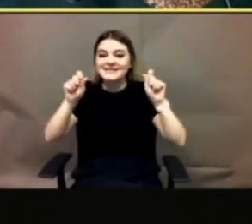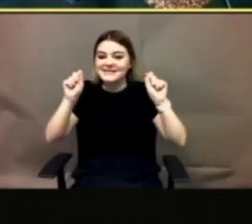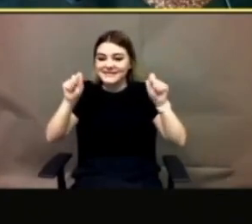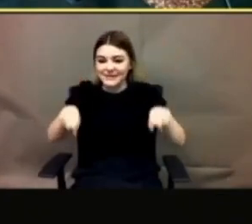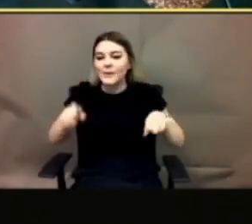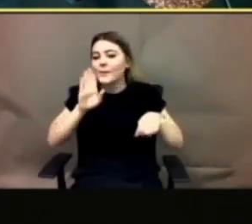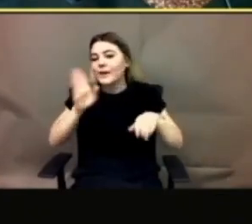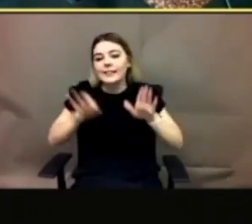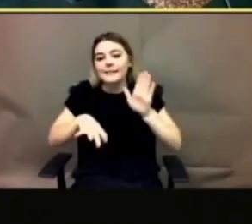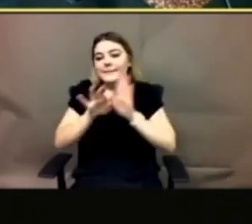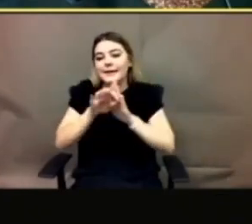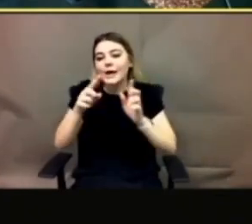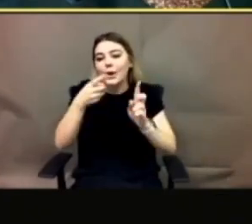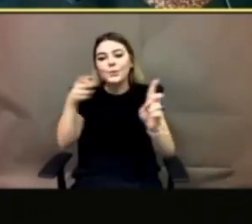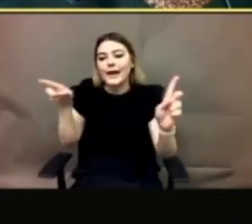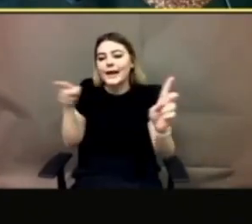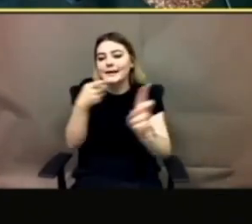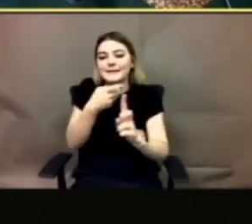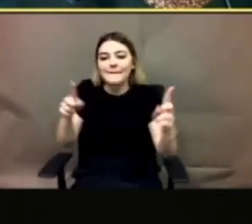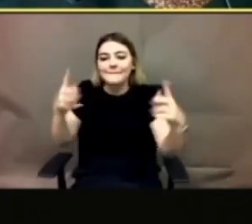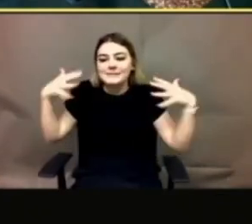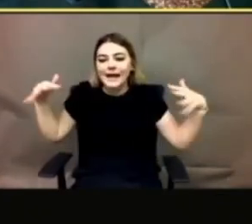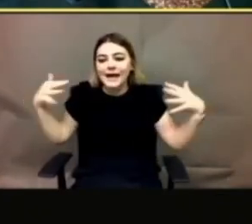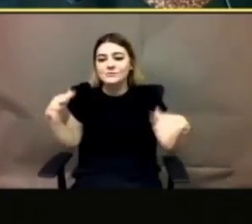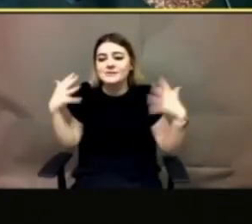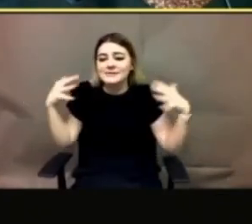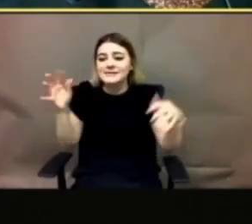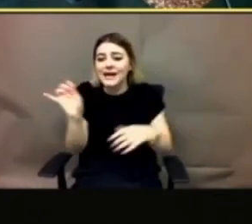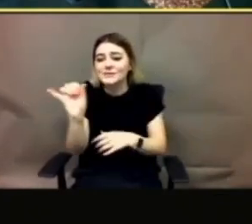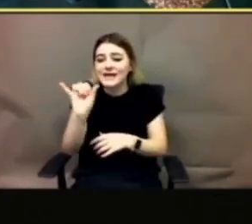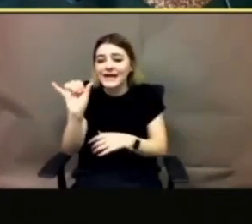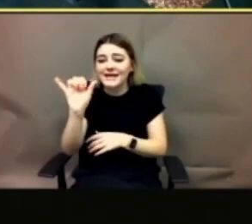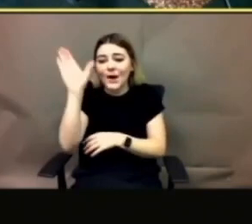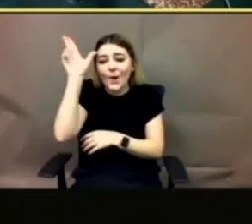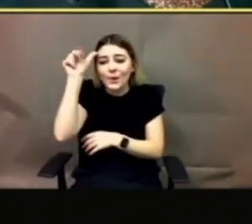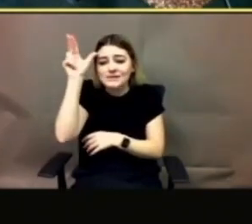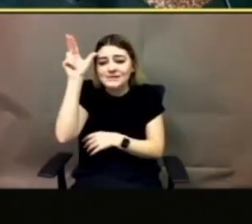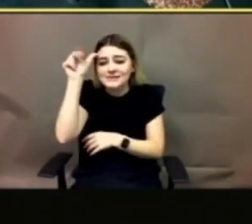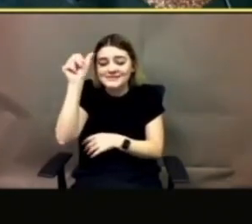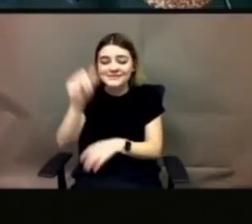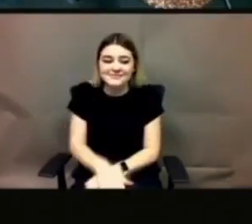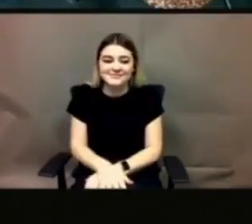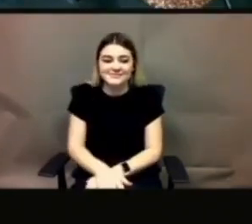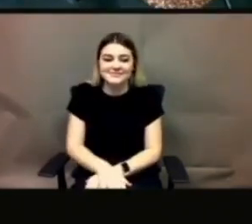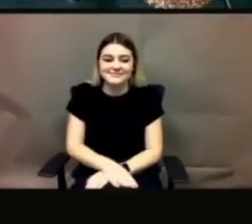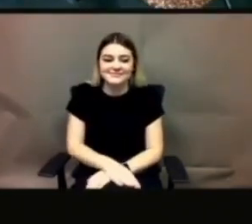sound. Oh man, that's one of the most annoying sounds, the horse whinny. Let's try a different